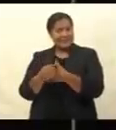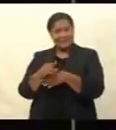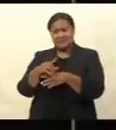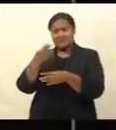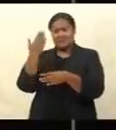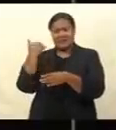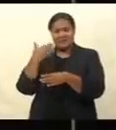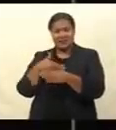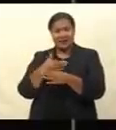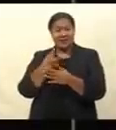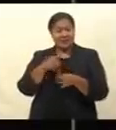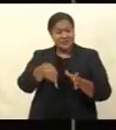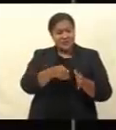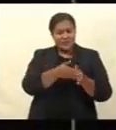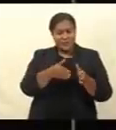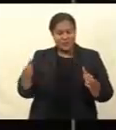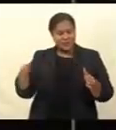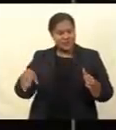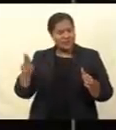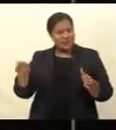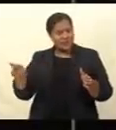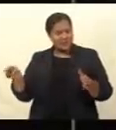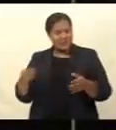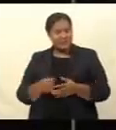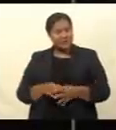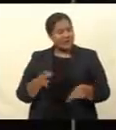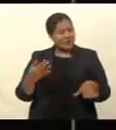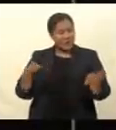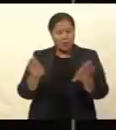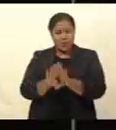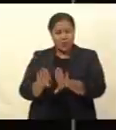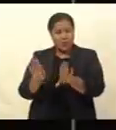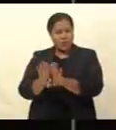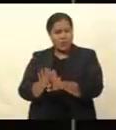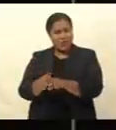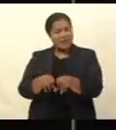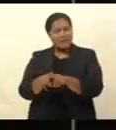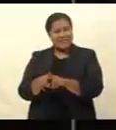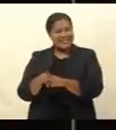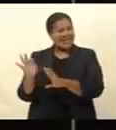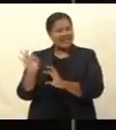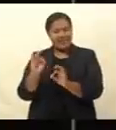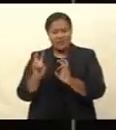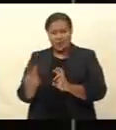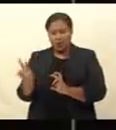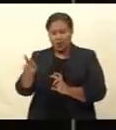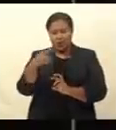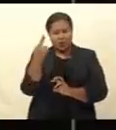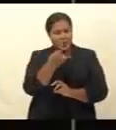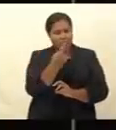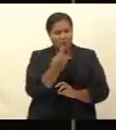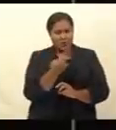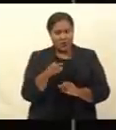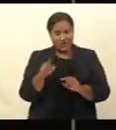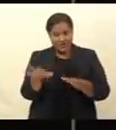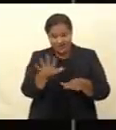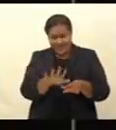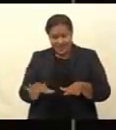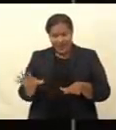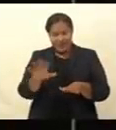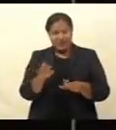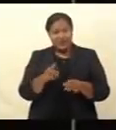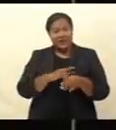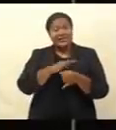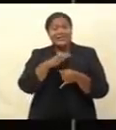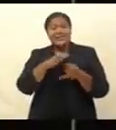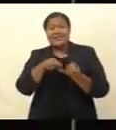night in the Suva-Nosori corridor. A complete lockdown means no movement at all in these areas until 4